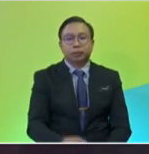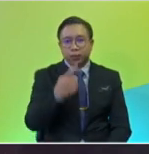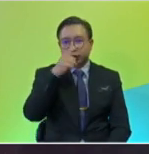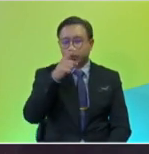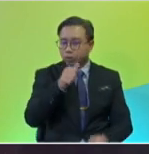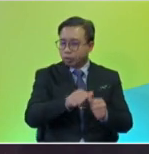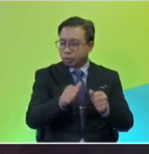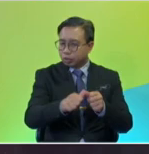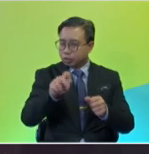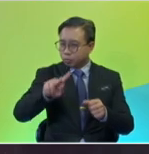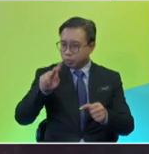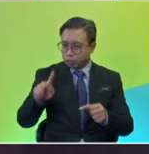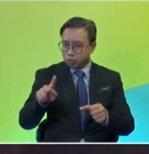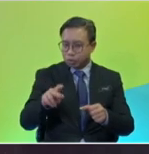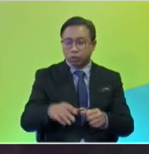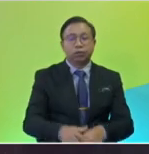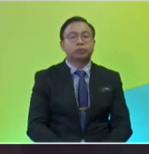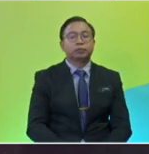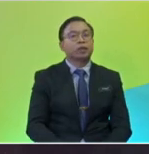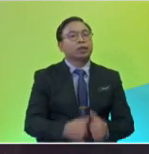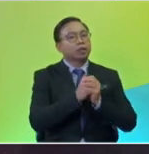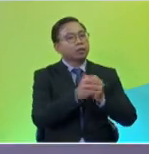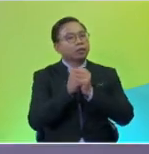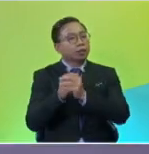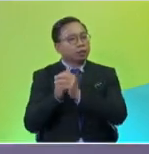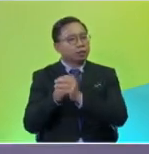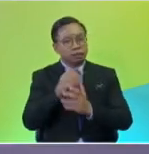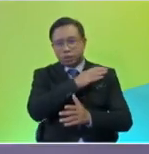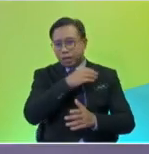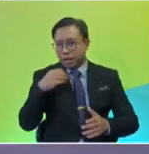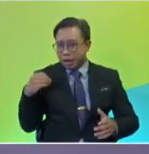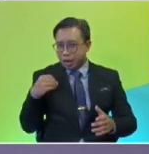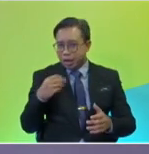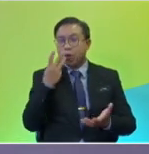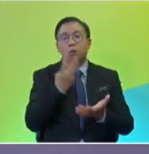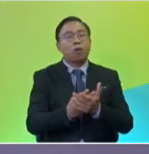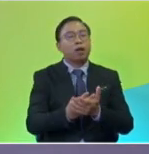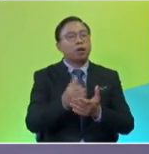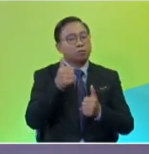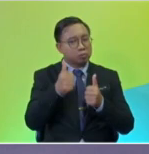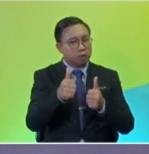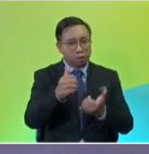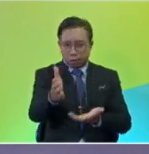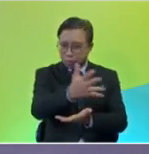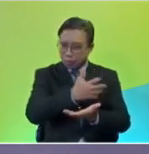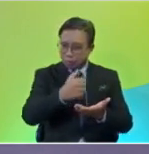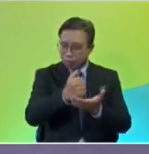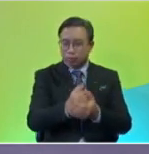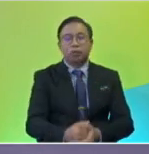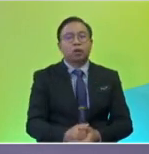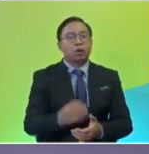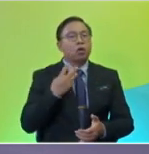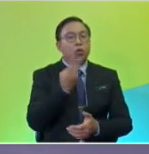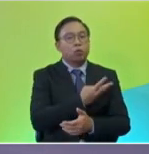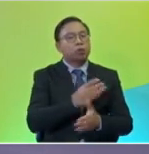each person over here. Congratulations and well done, everyone. And right now, we're going to take